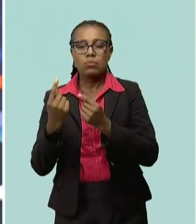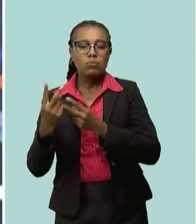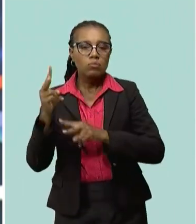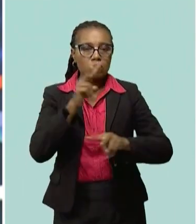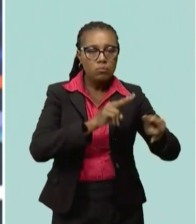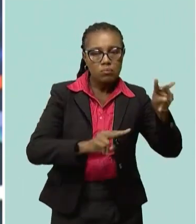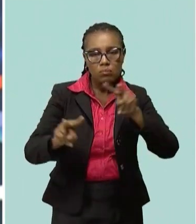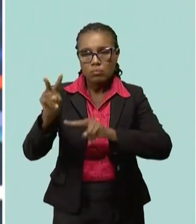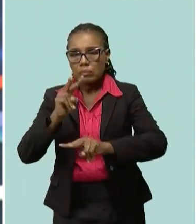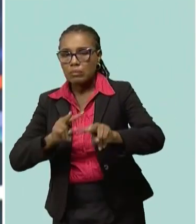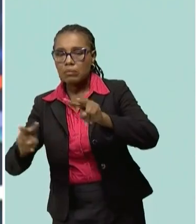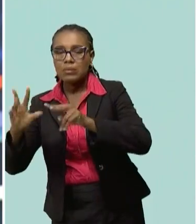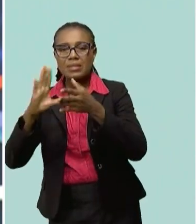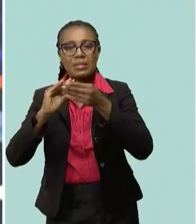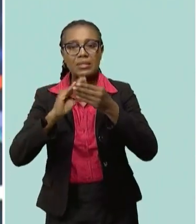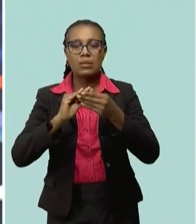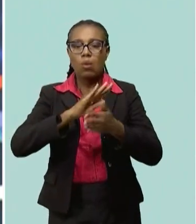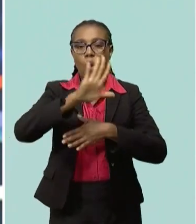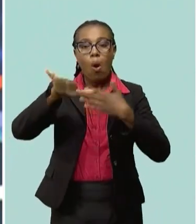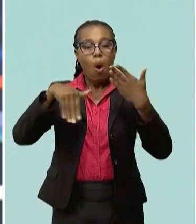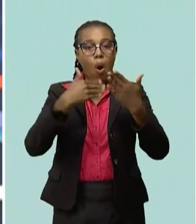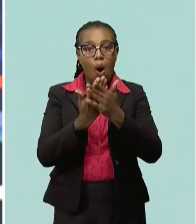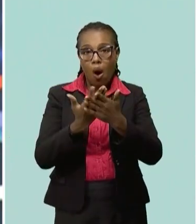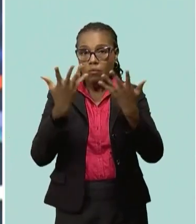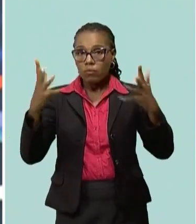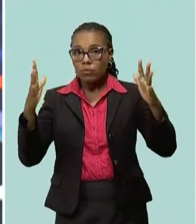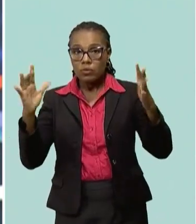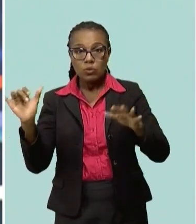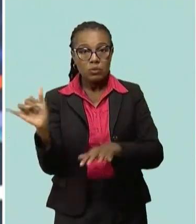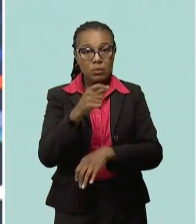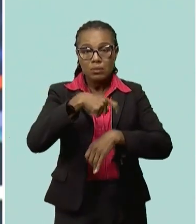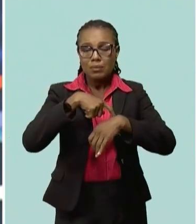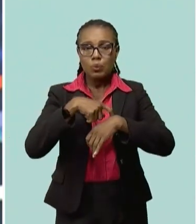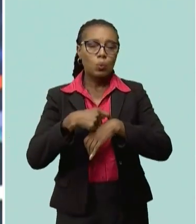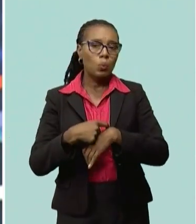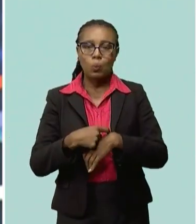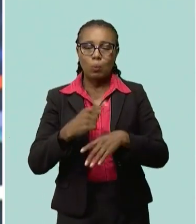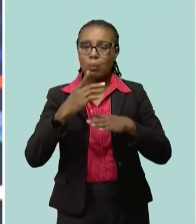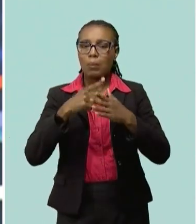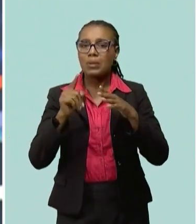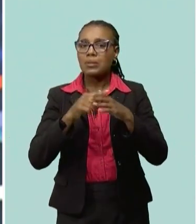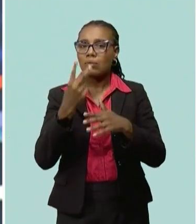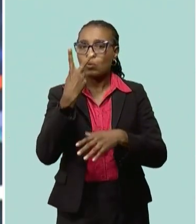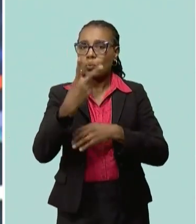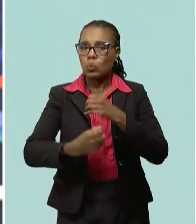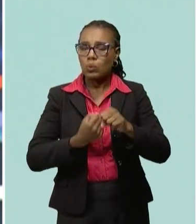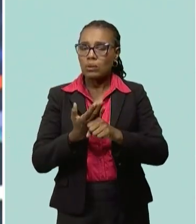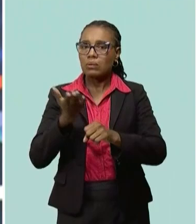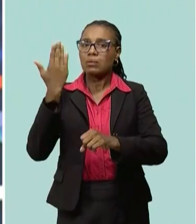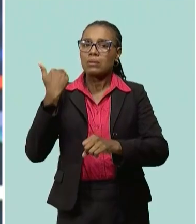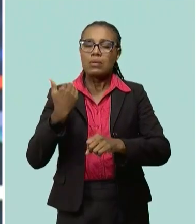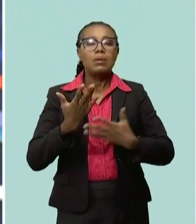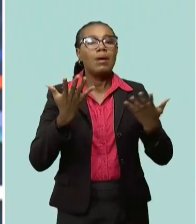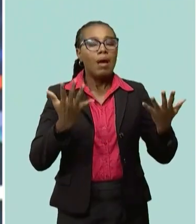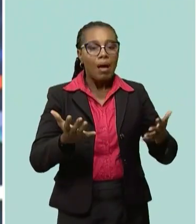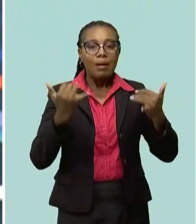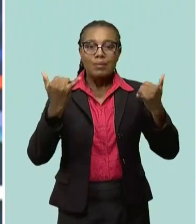be done at once, the residents should be happy to see that those which were out of commission for over 2 years will be